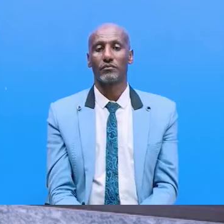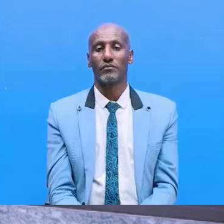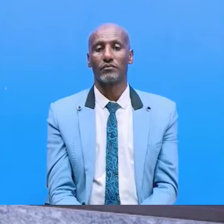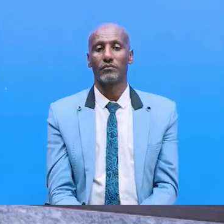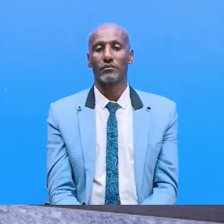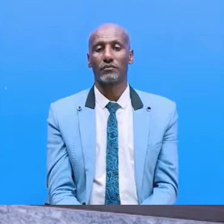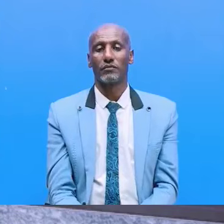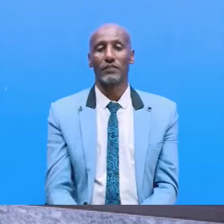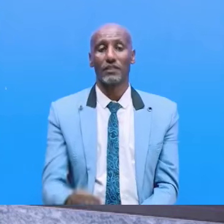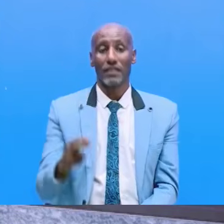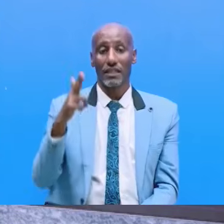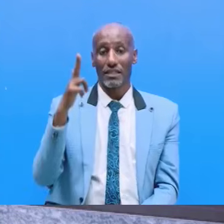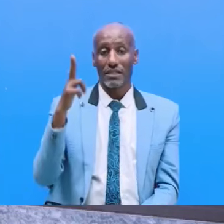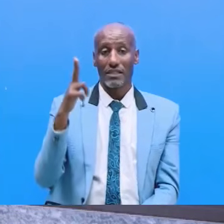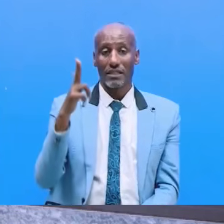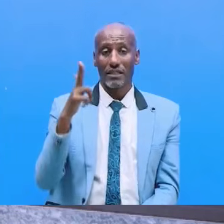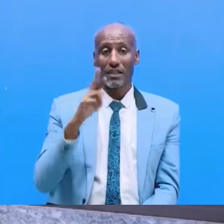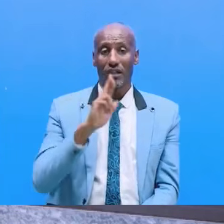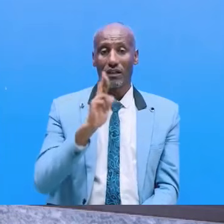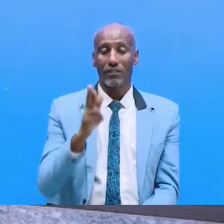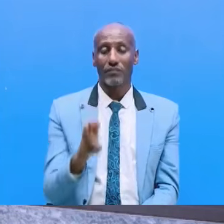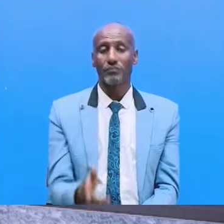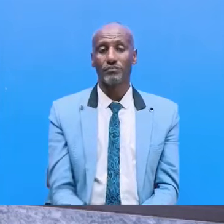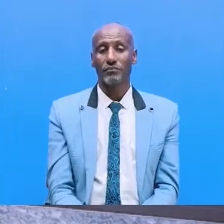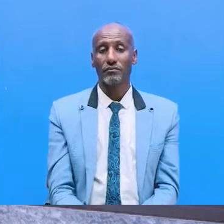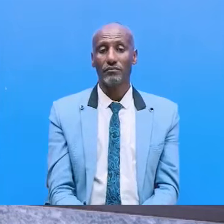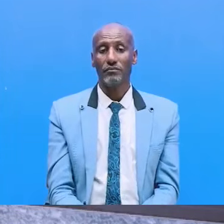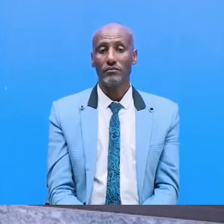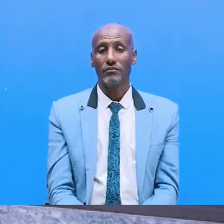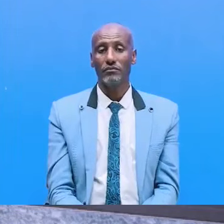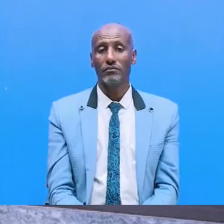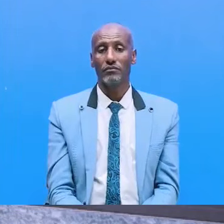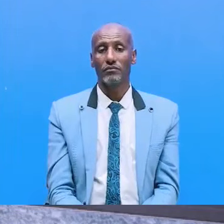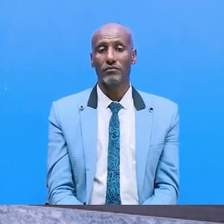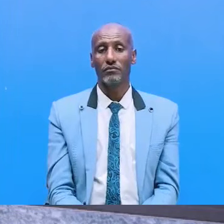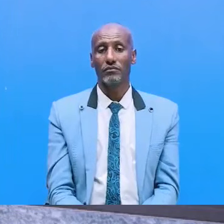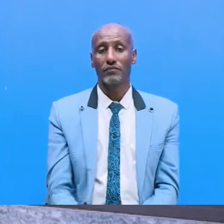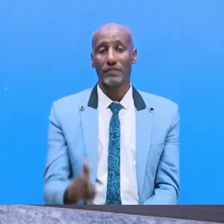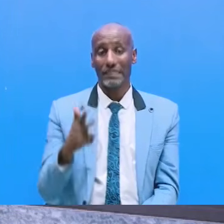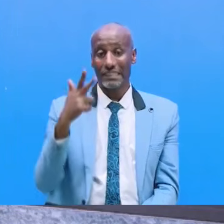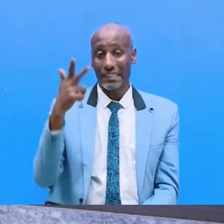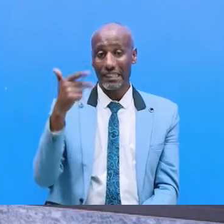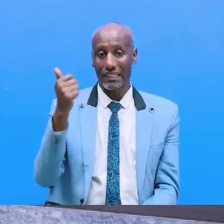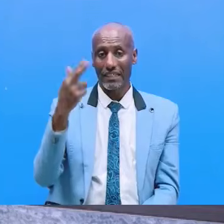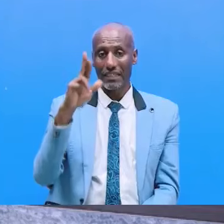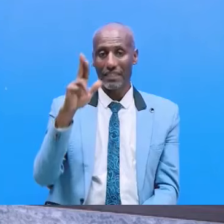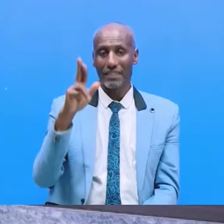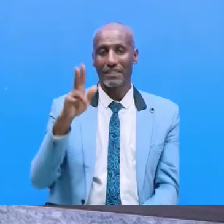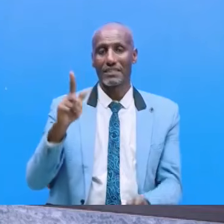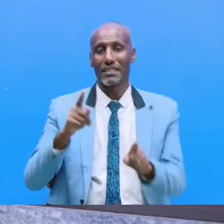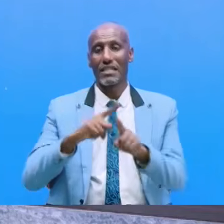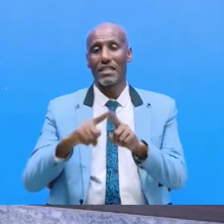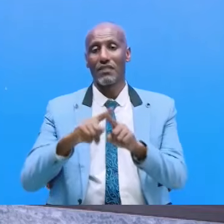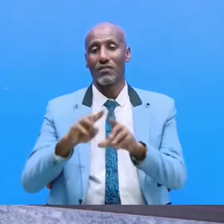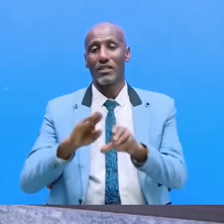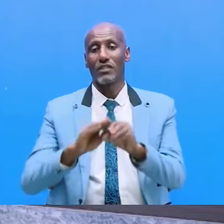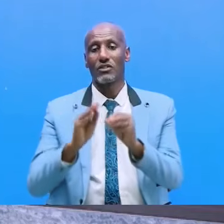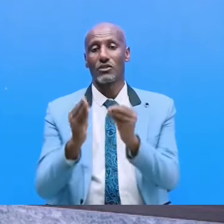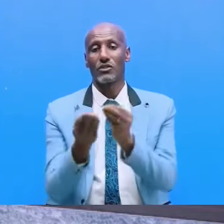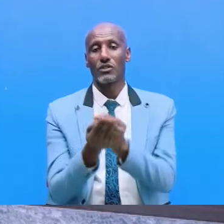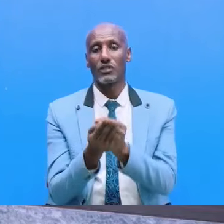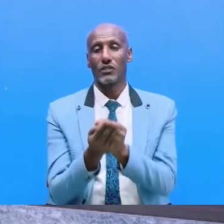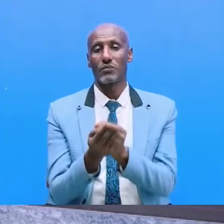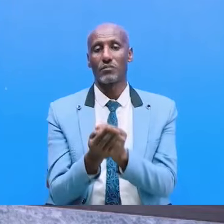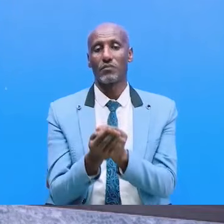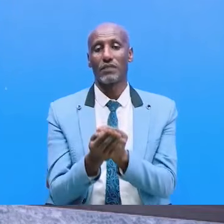3 of them. So students, after this, we can use these 3 articles in different situations. So let us